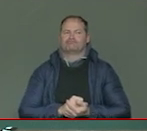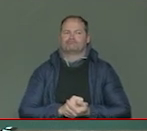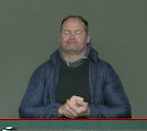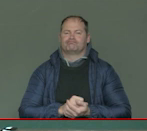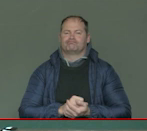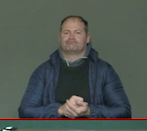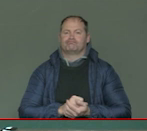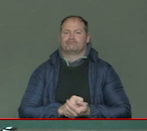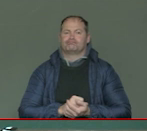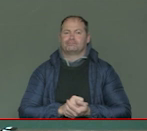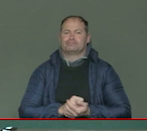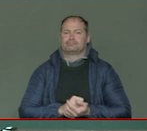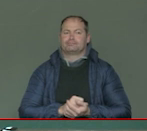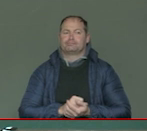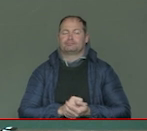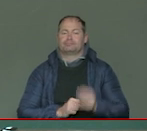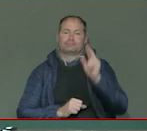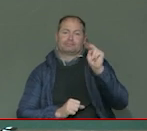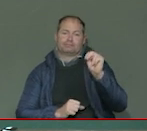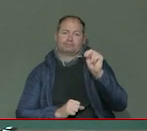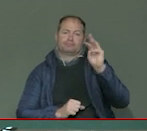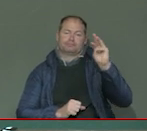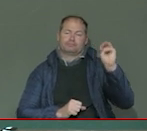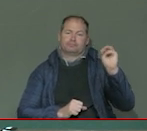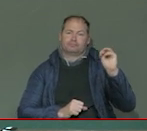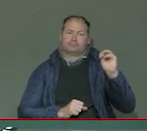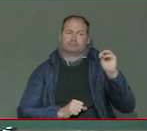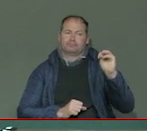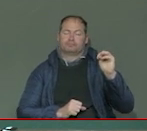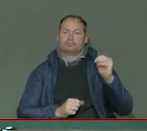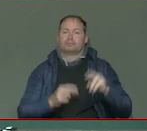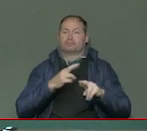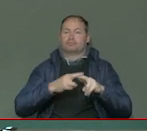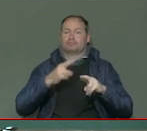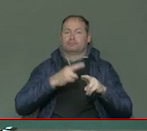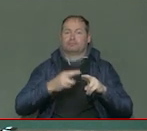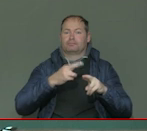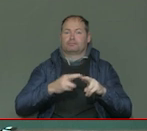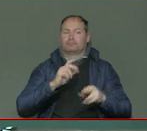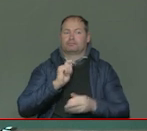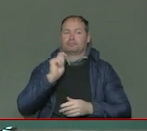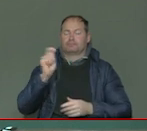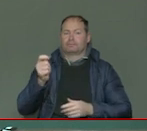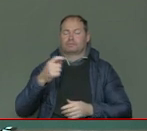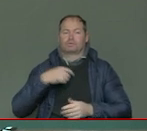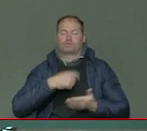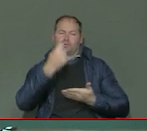A deposit from M. Martin for her monthly rent. So we received